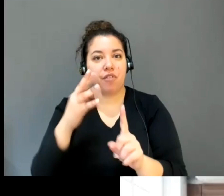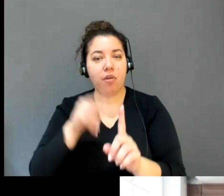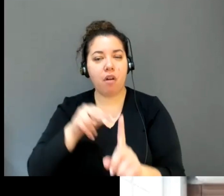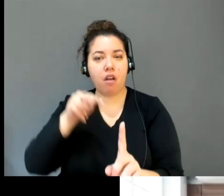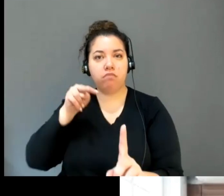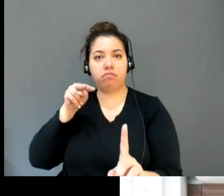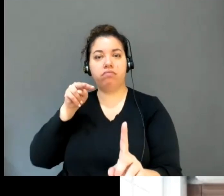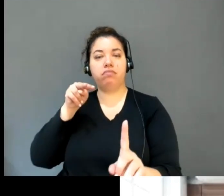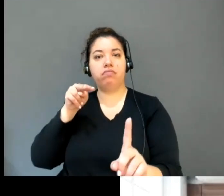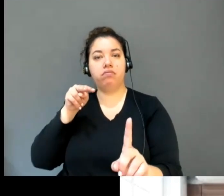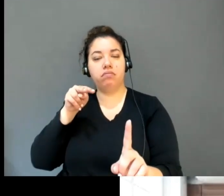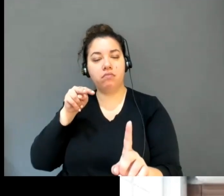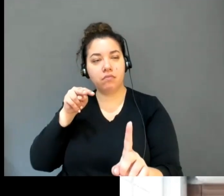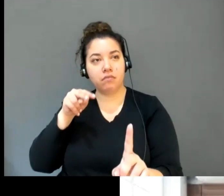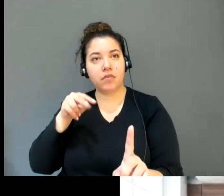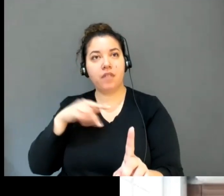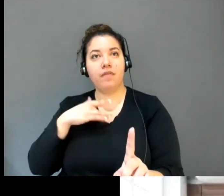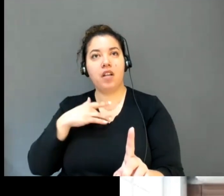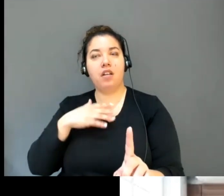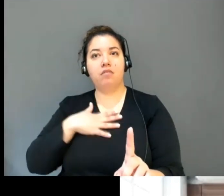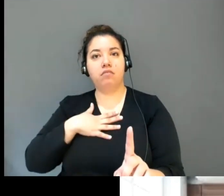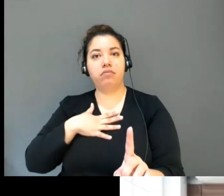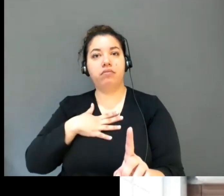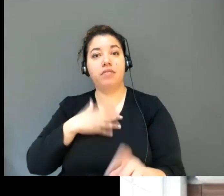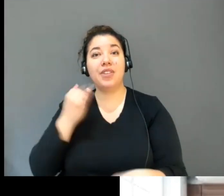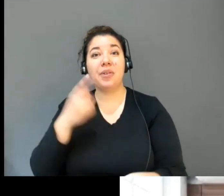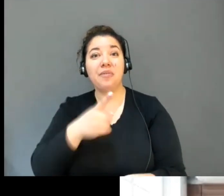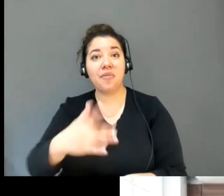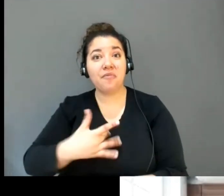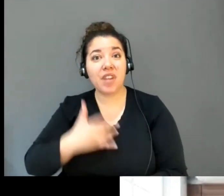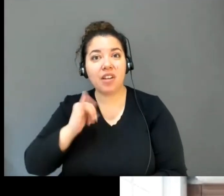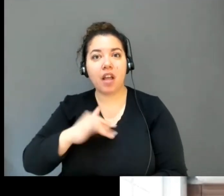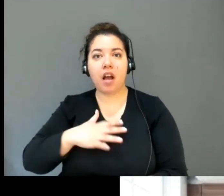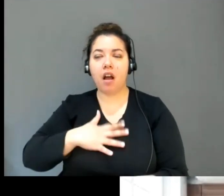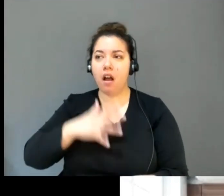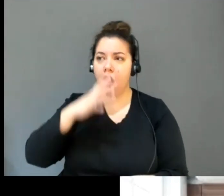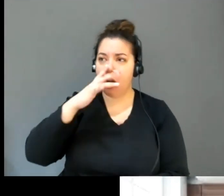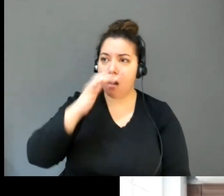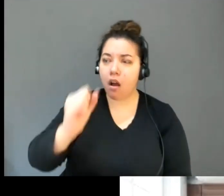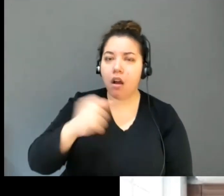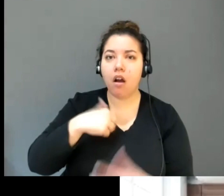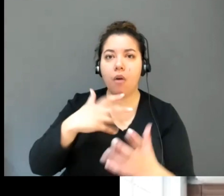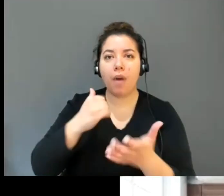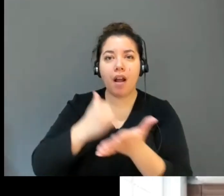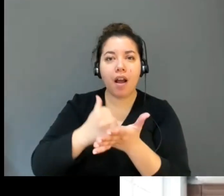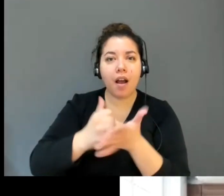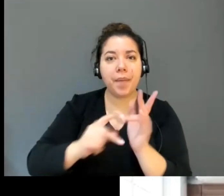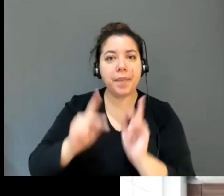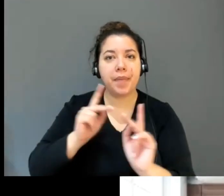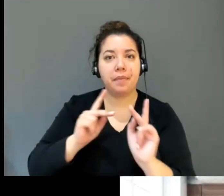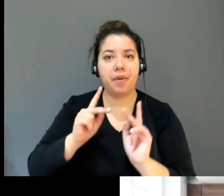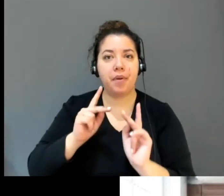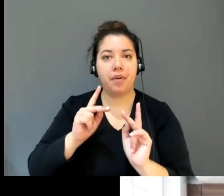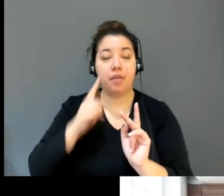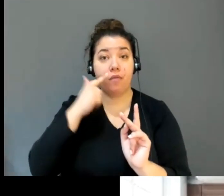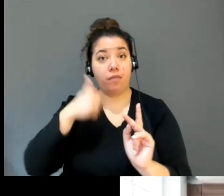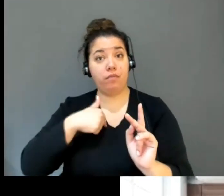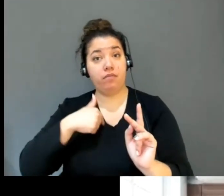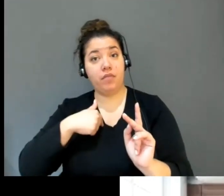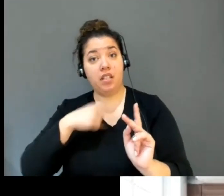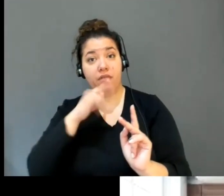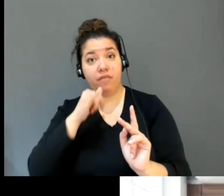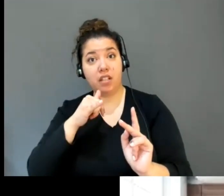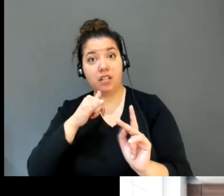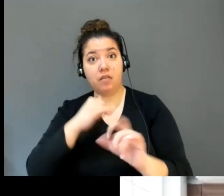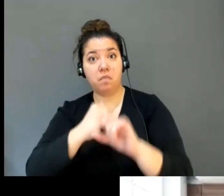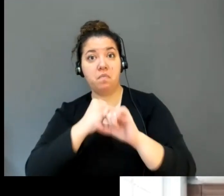and you just feel that pull, if you feel a passion for helping people, for, in my case, keeping people protected